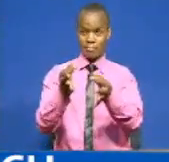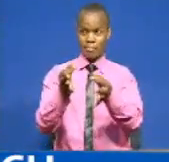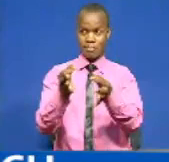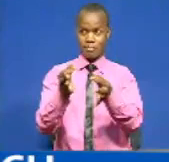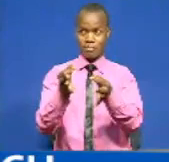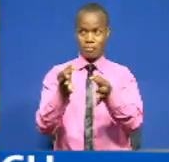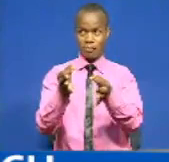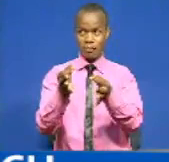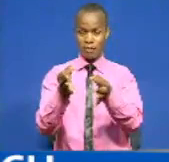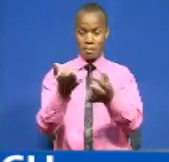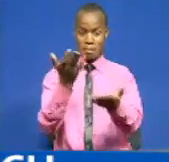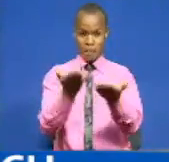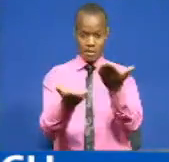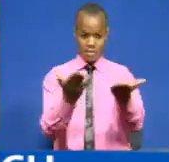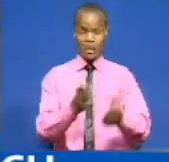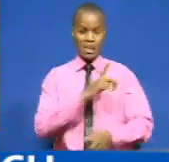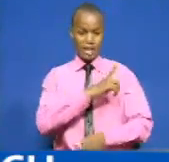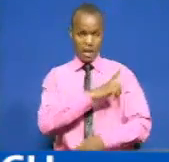to be lucky